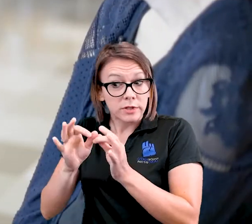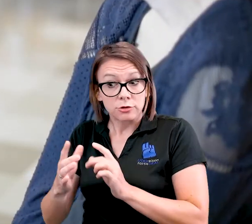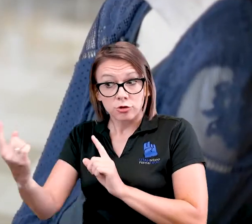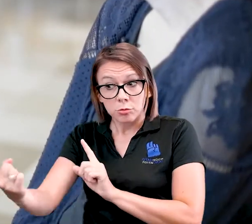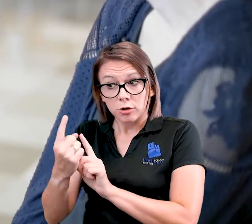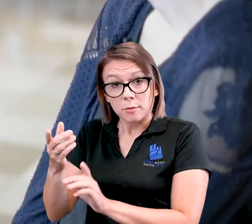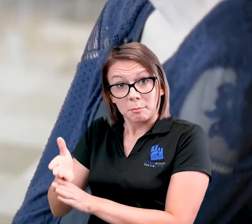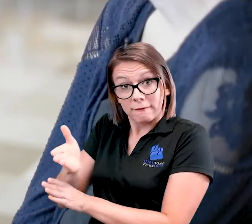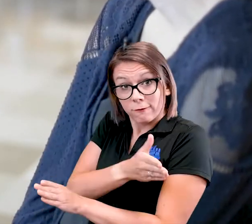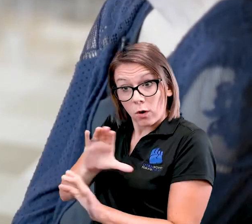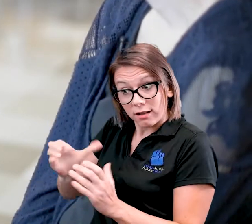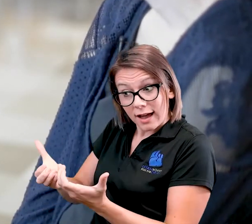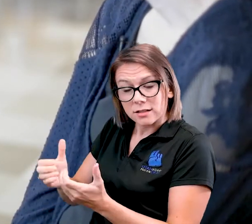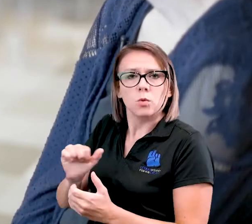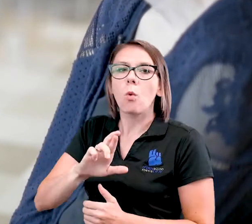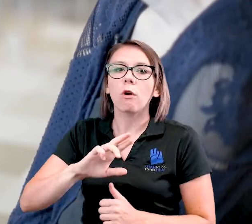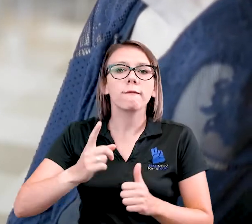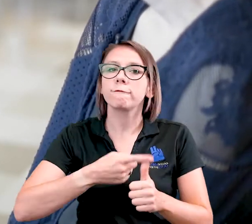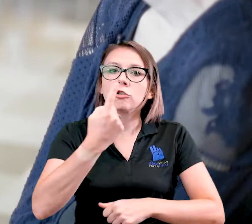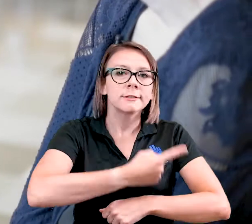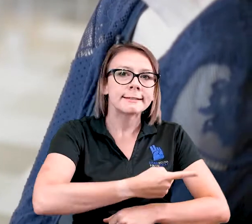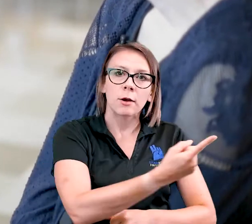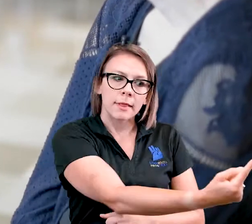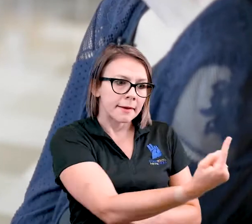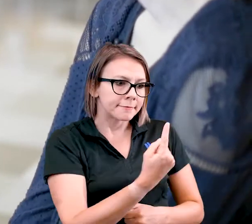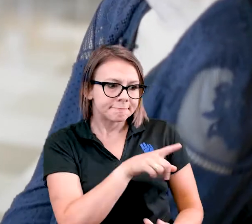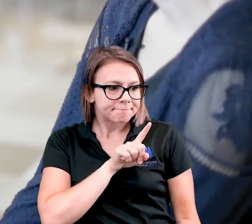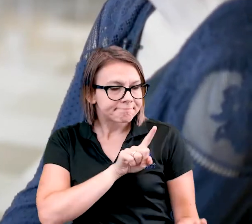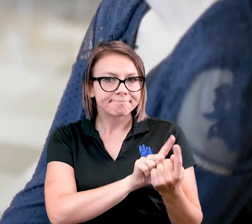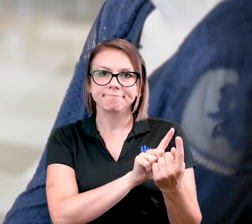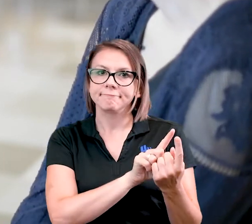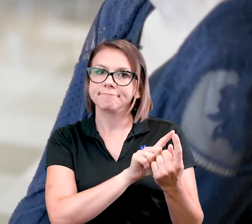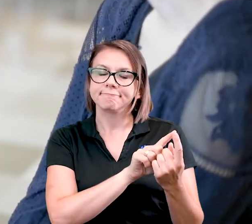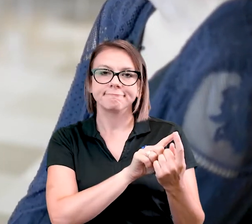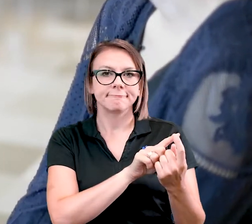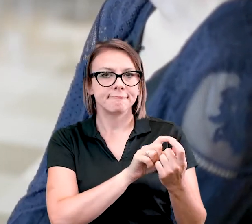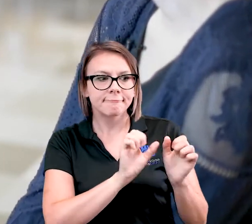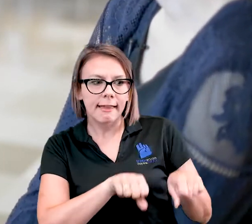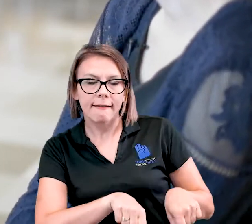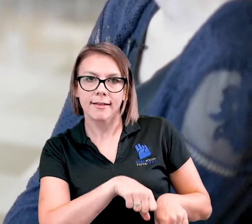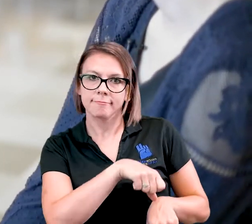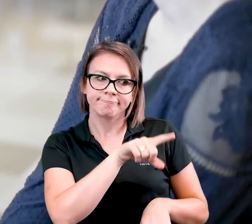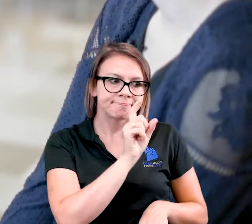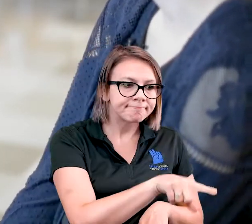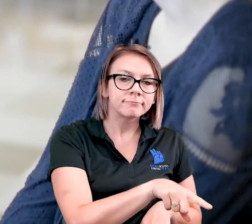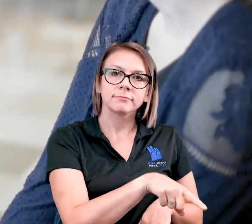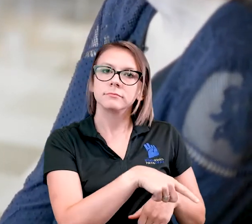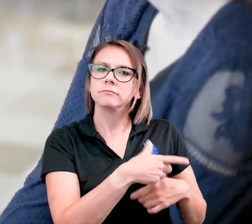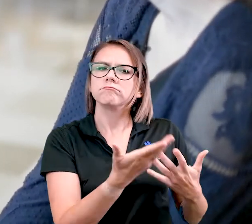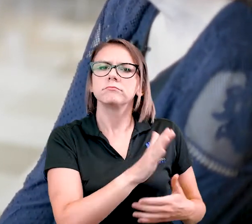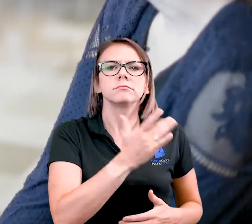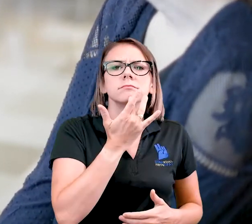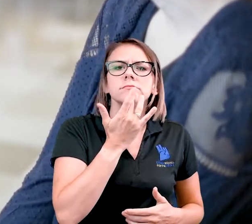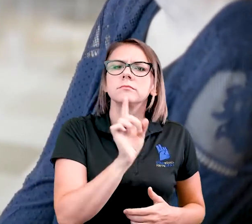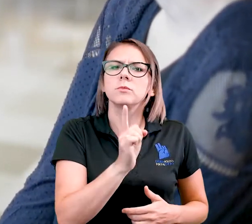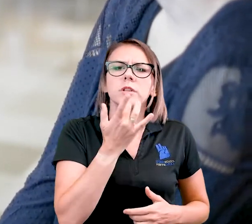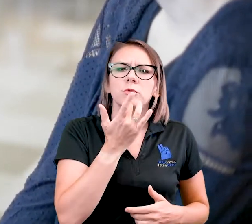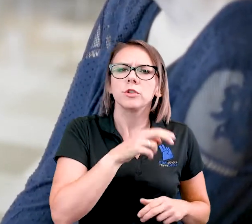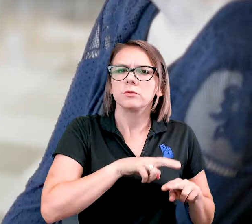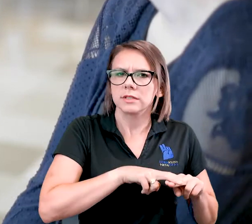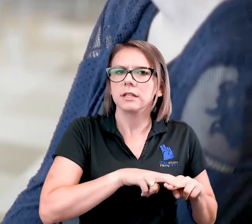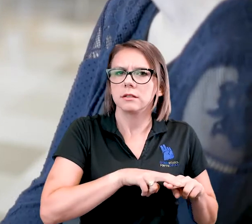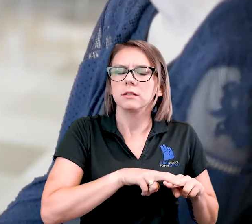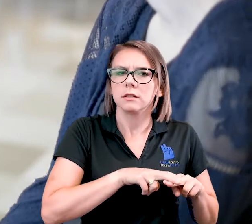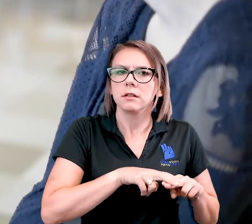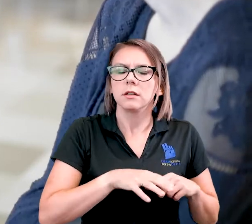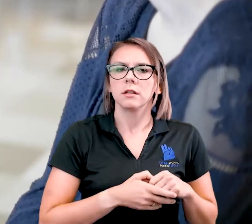with the interpreter beforehand, or as the student comes in on the first day, taking that opportunity to meet the student and find out what works